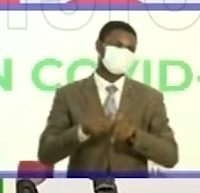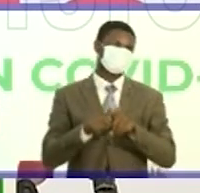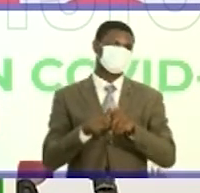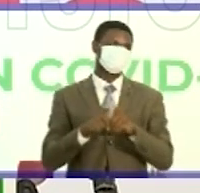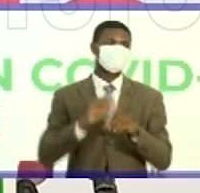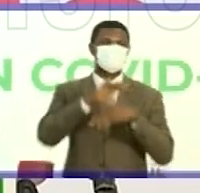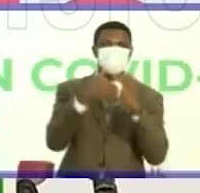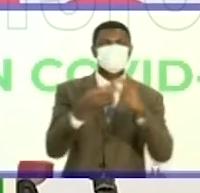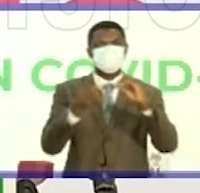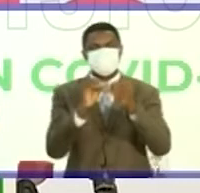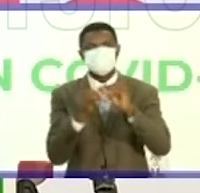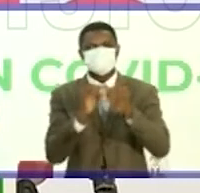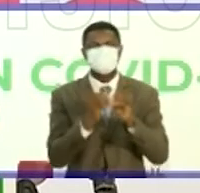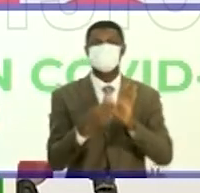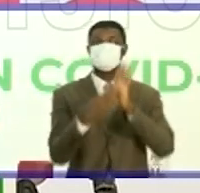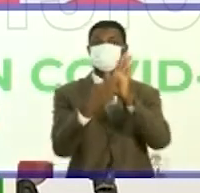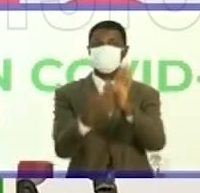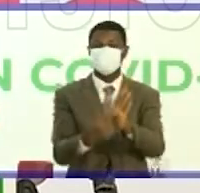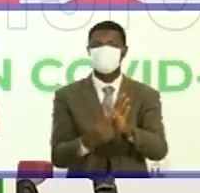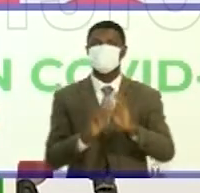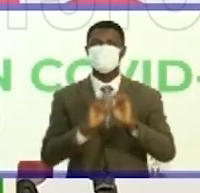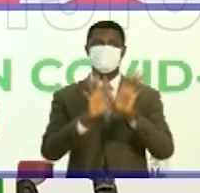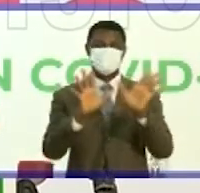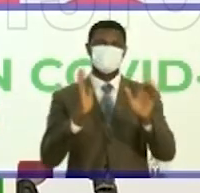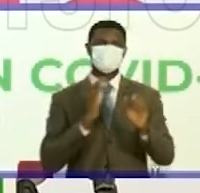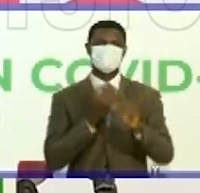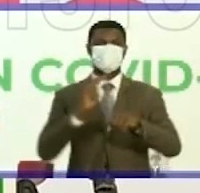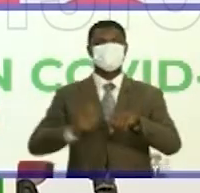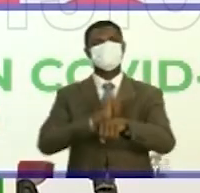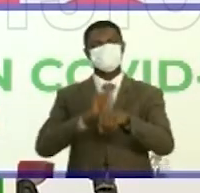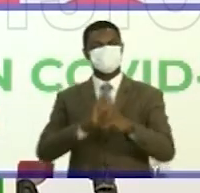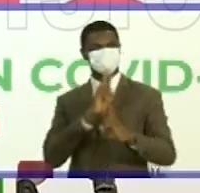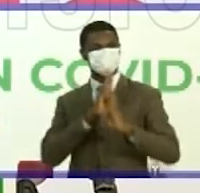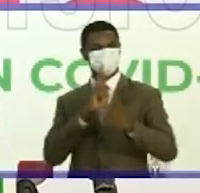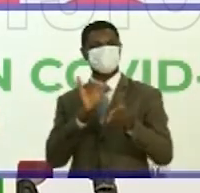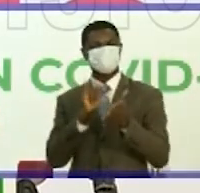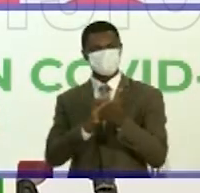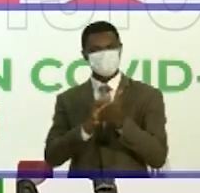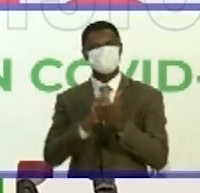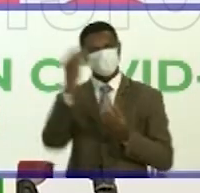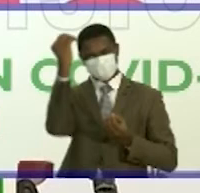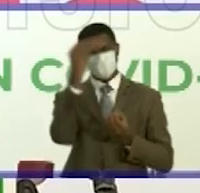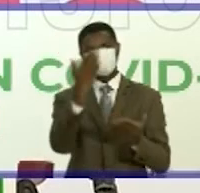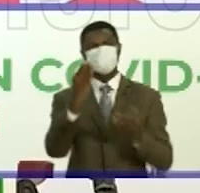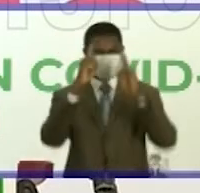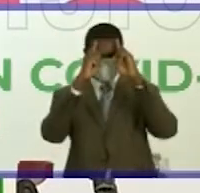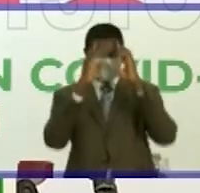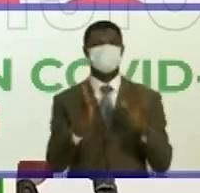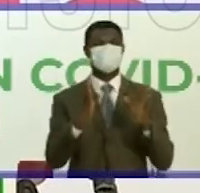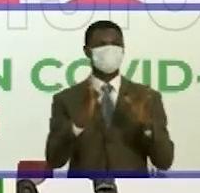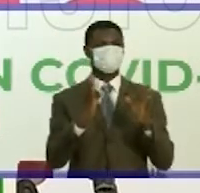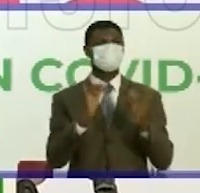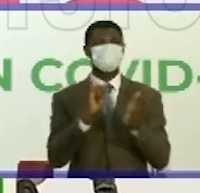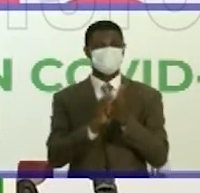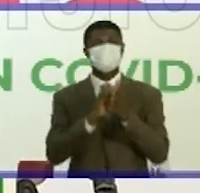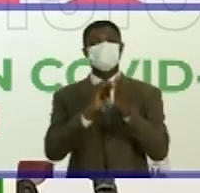guided our national response and informed the policies put in place, which played key roles